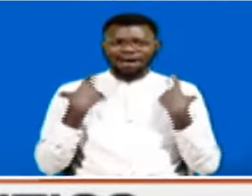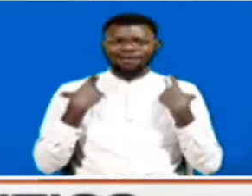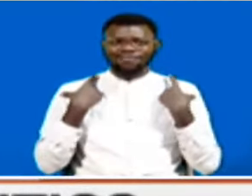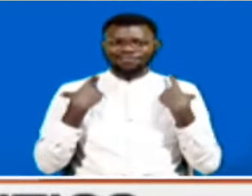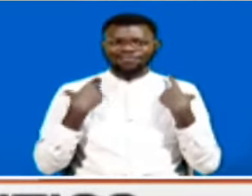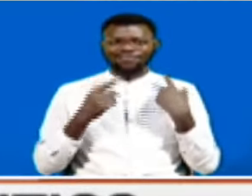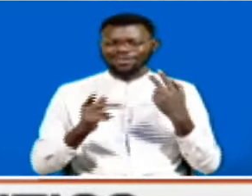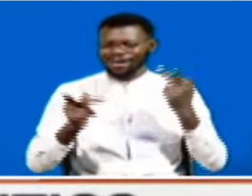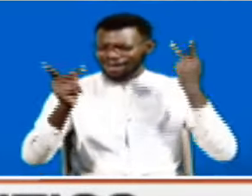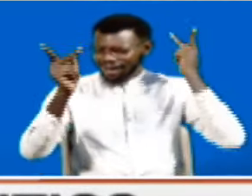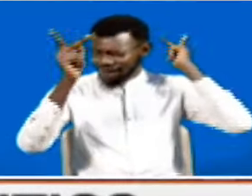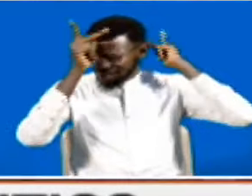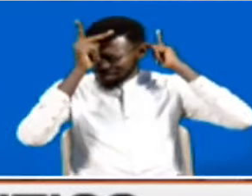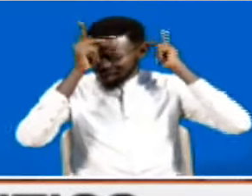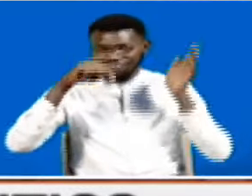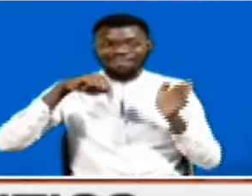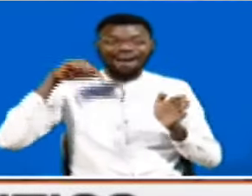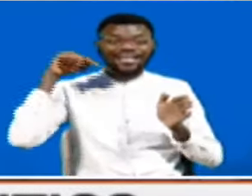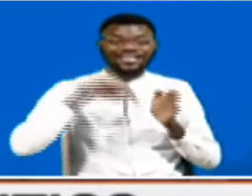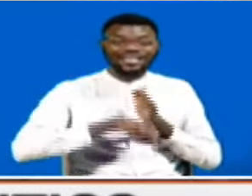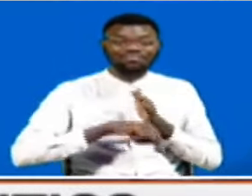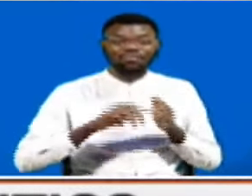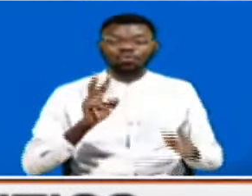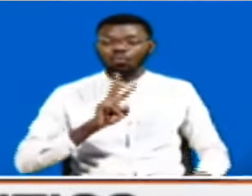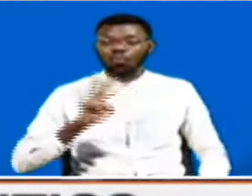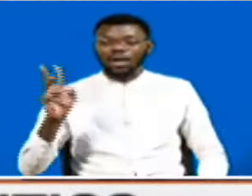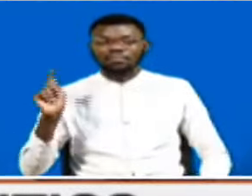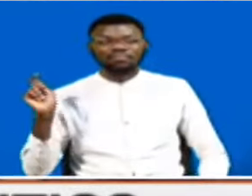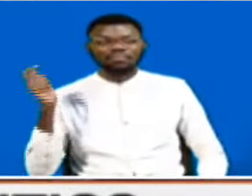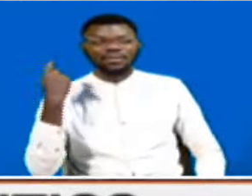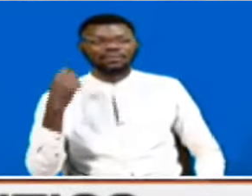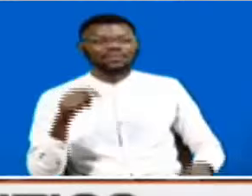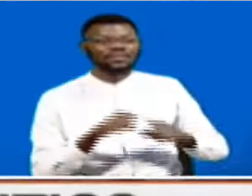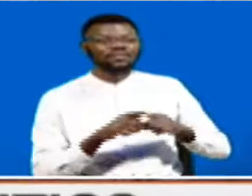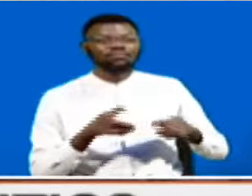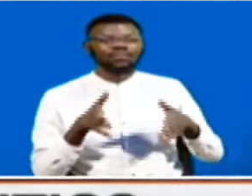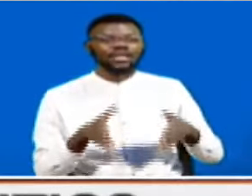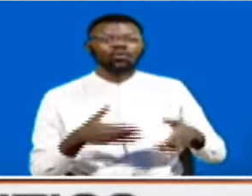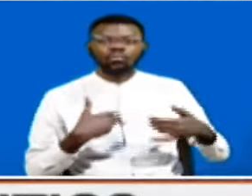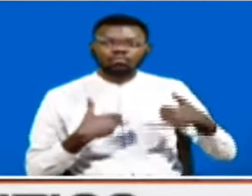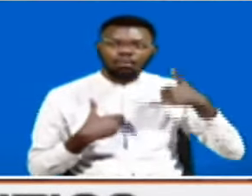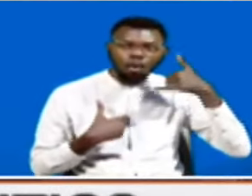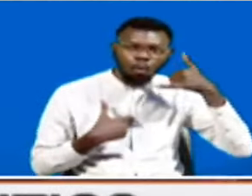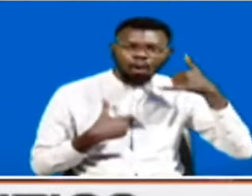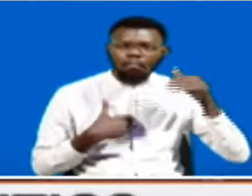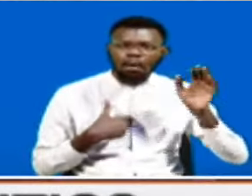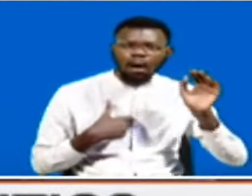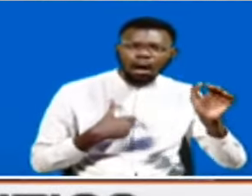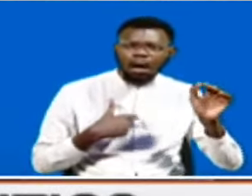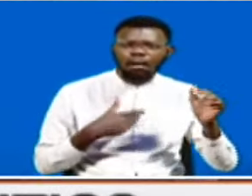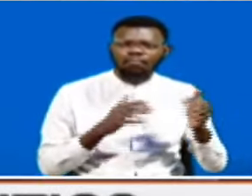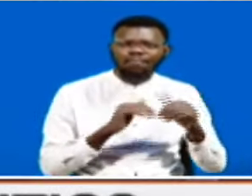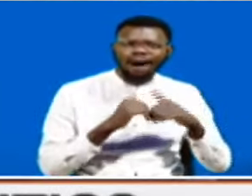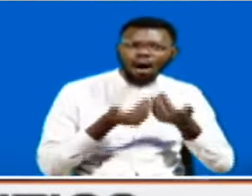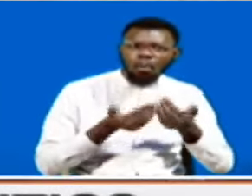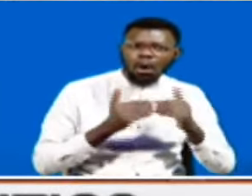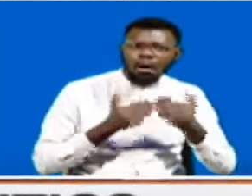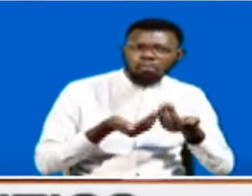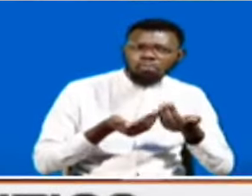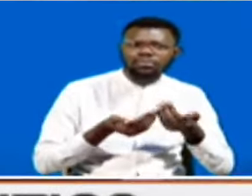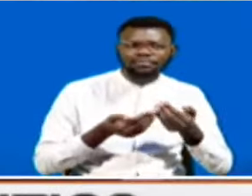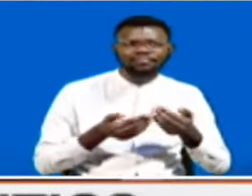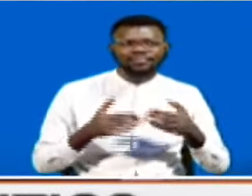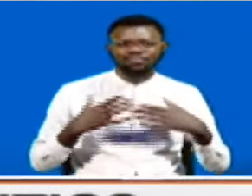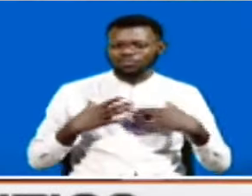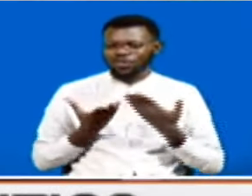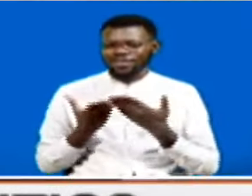I know every corner of Kakamega uh-huh. and Western. If I make a phone call, even if I made it now and ask how is the ground, people will tell me. Uh-huh. Yeah. So the ground is